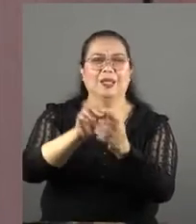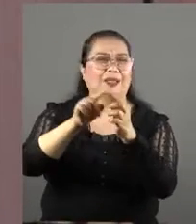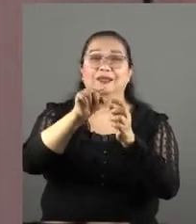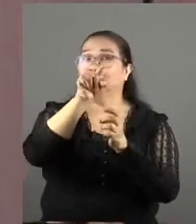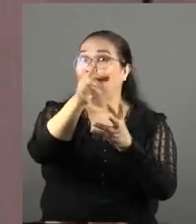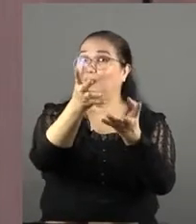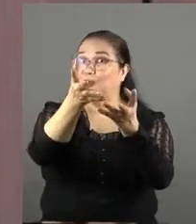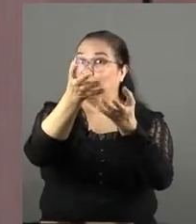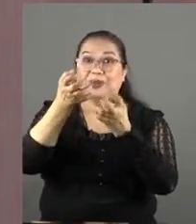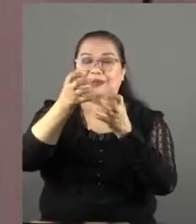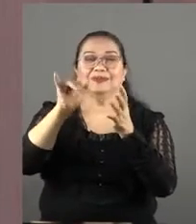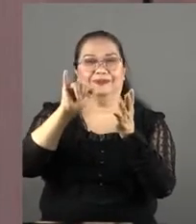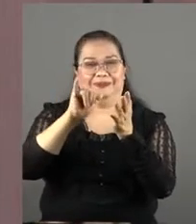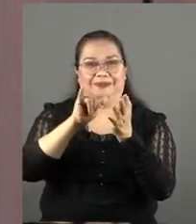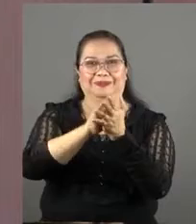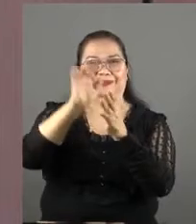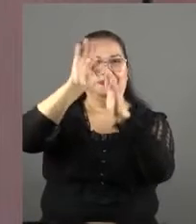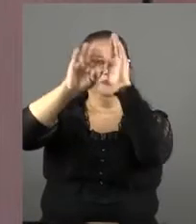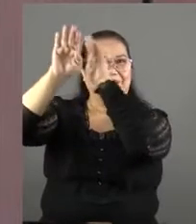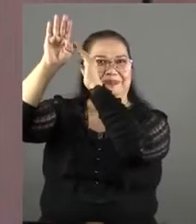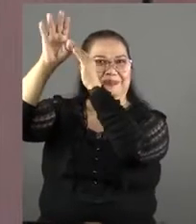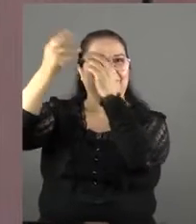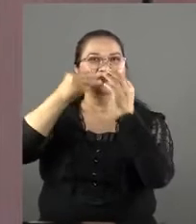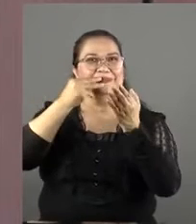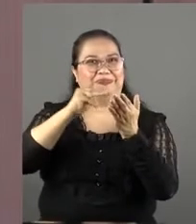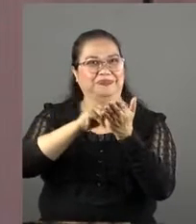here. That's the message of heaven.